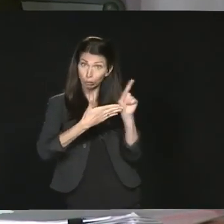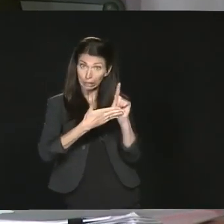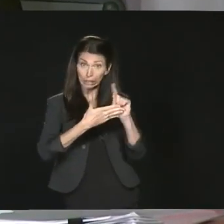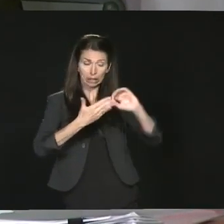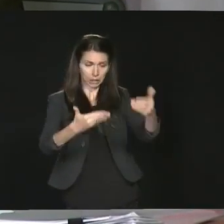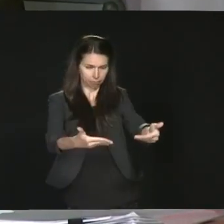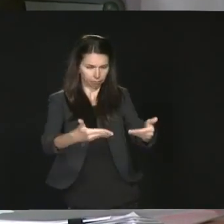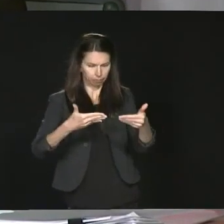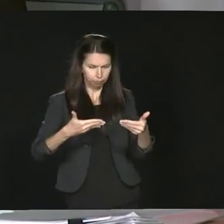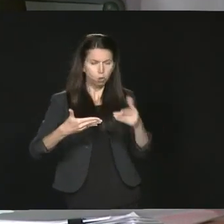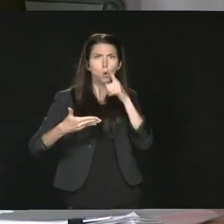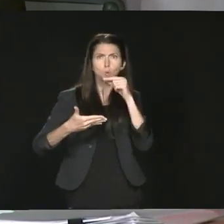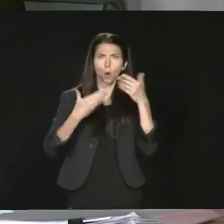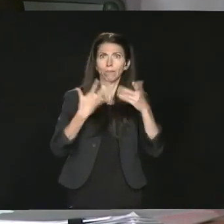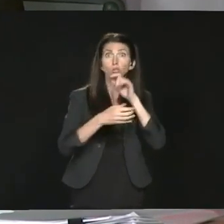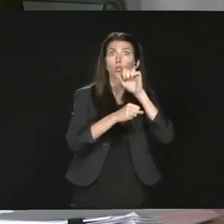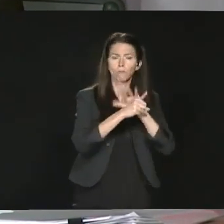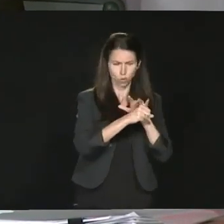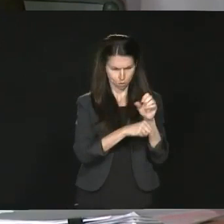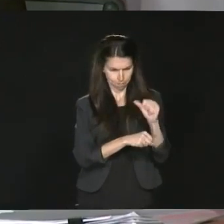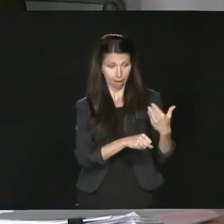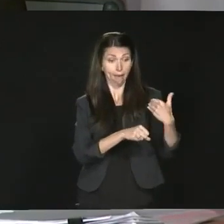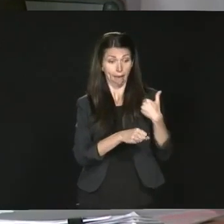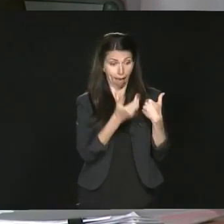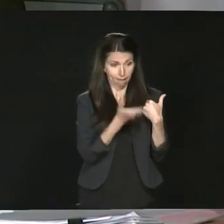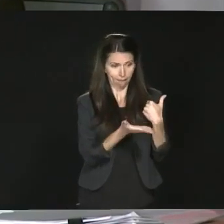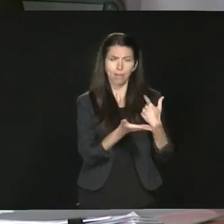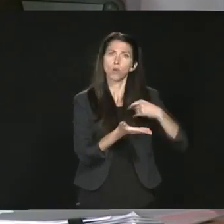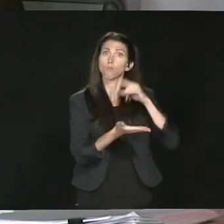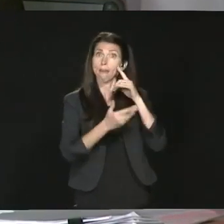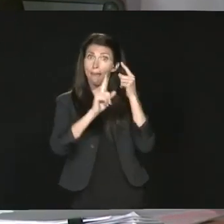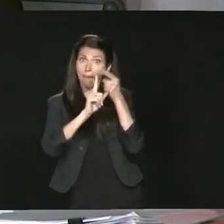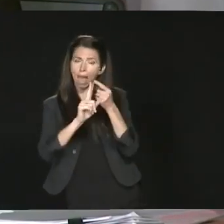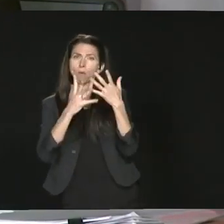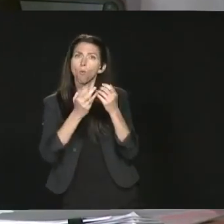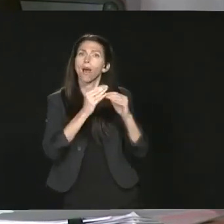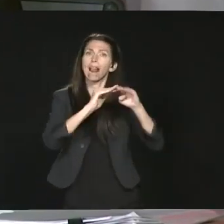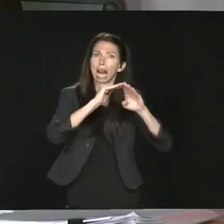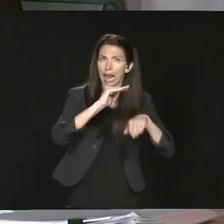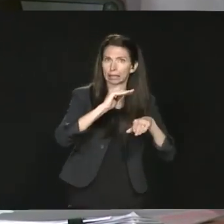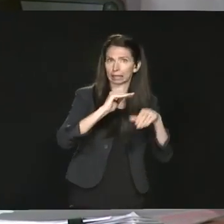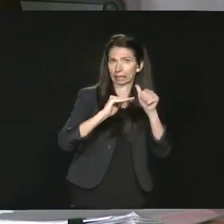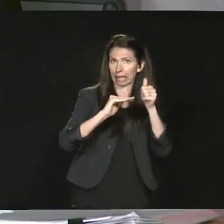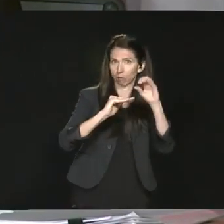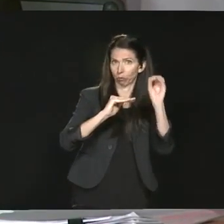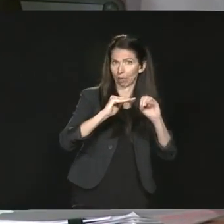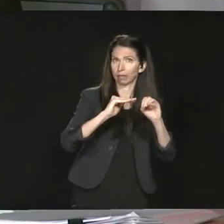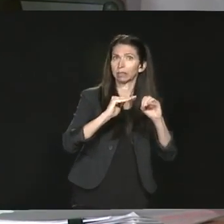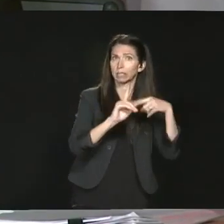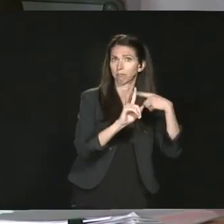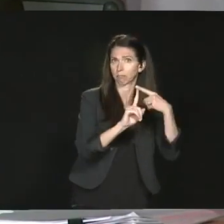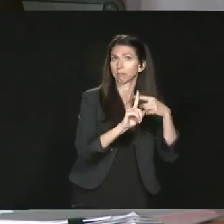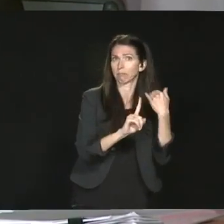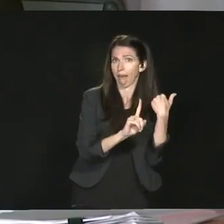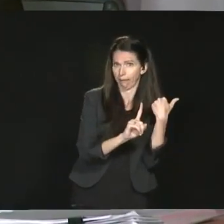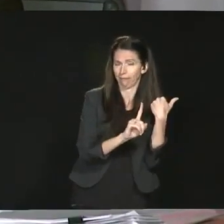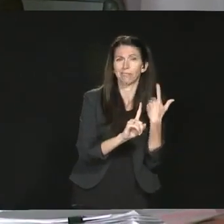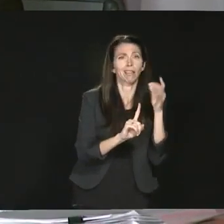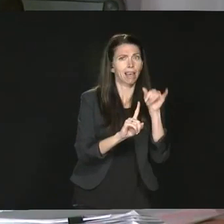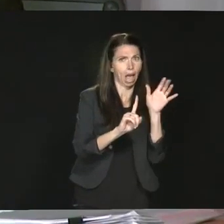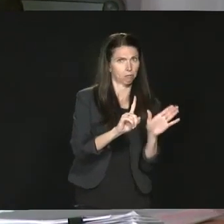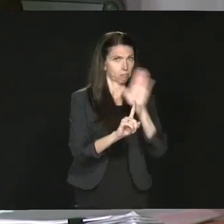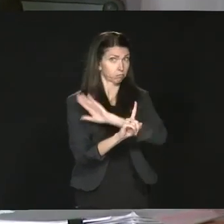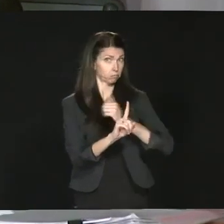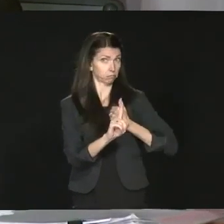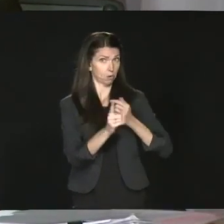aim for a low percentage positive, below 10%, which is the international benchmark. This tells us that we are casting the net wide to